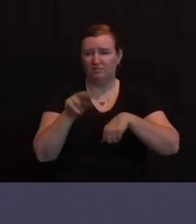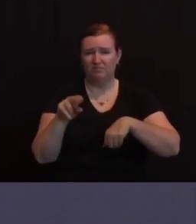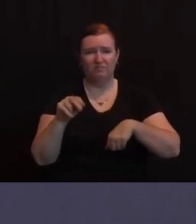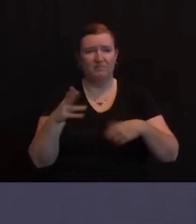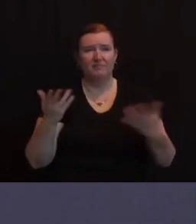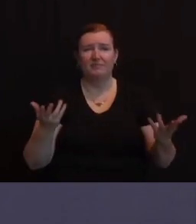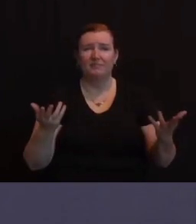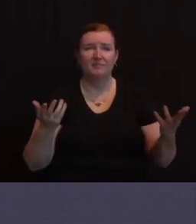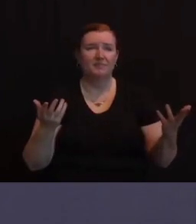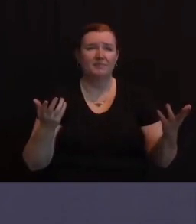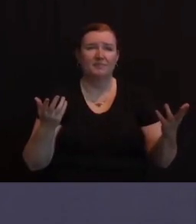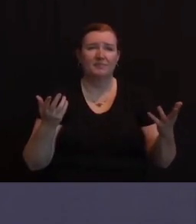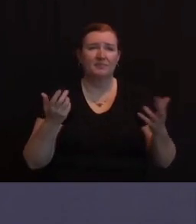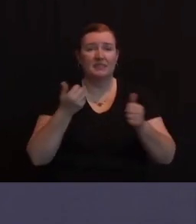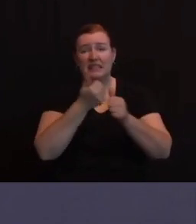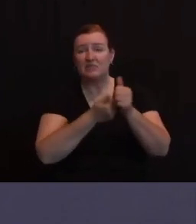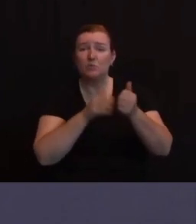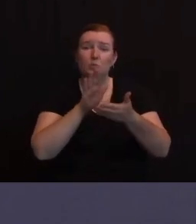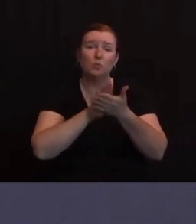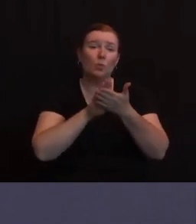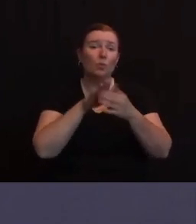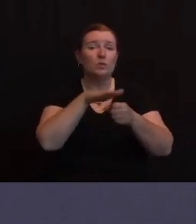all the